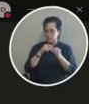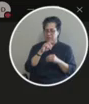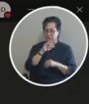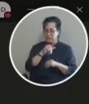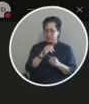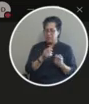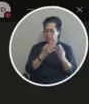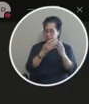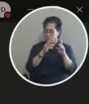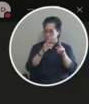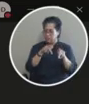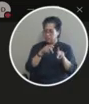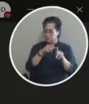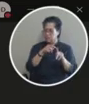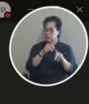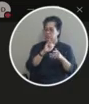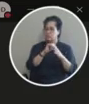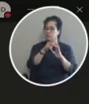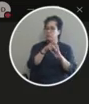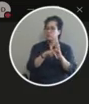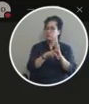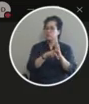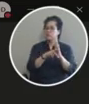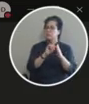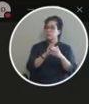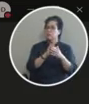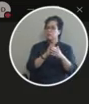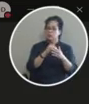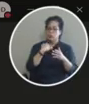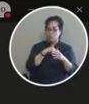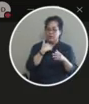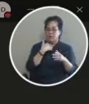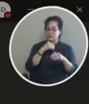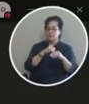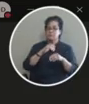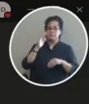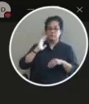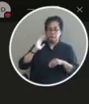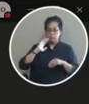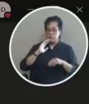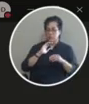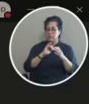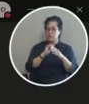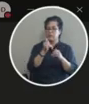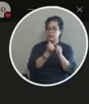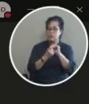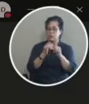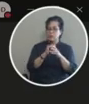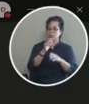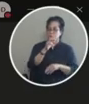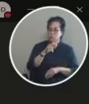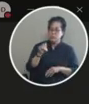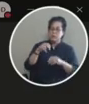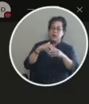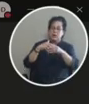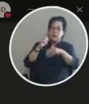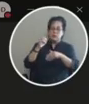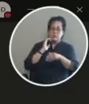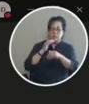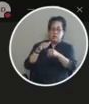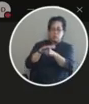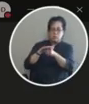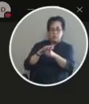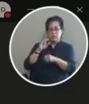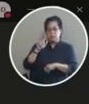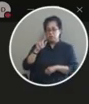firefighter was due to the policies we put in place early on in the city of El Paso, where anyone who had traveled outside of our region, which